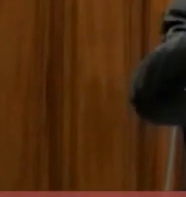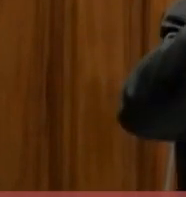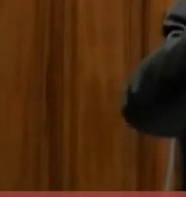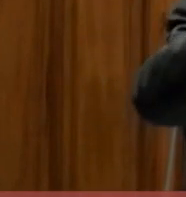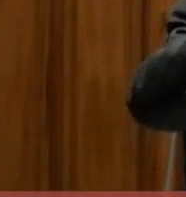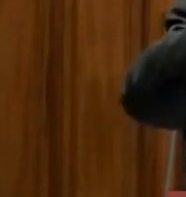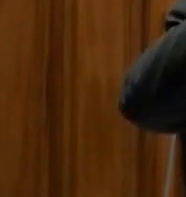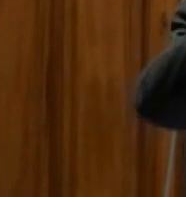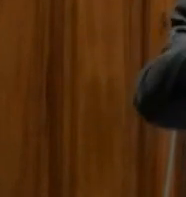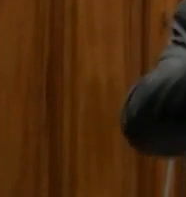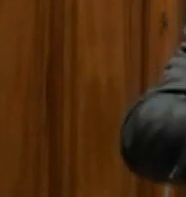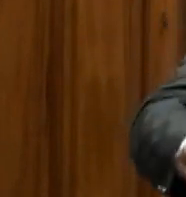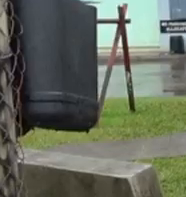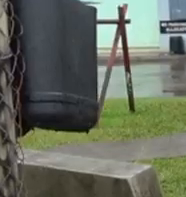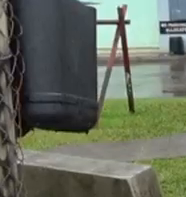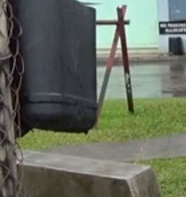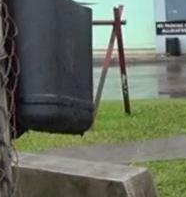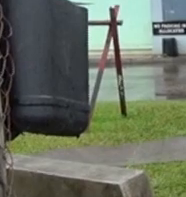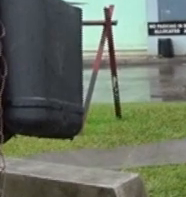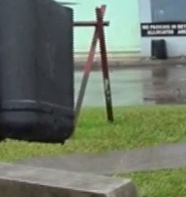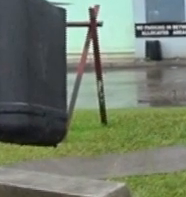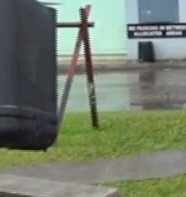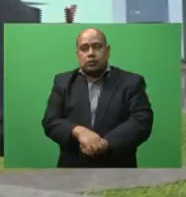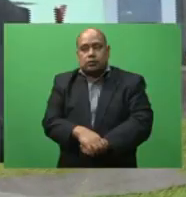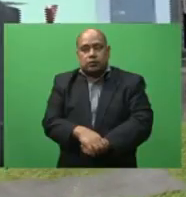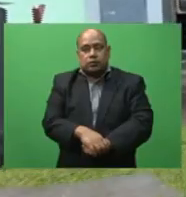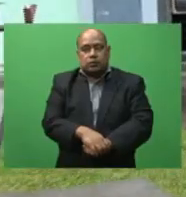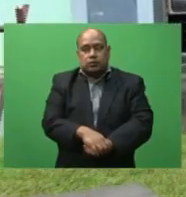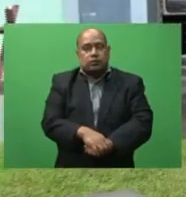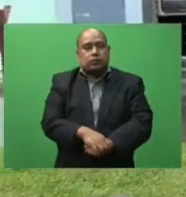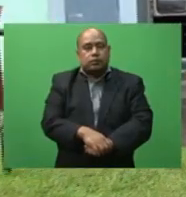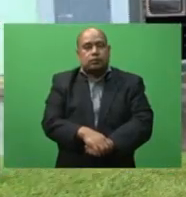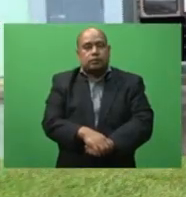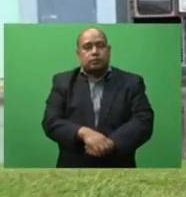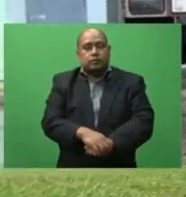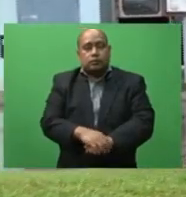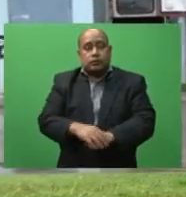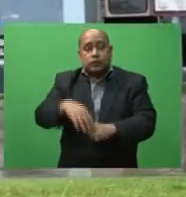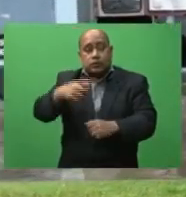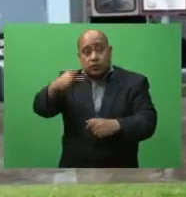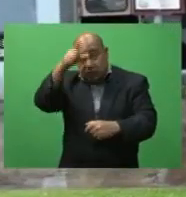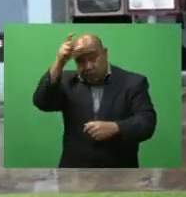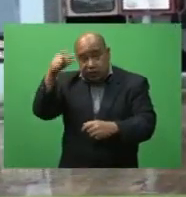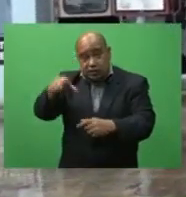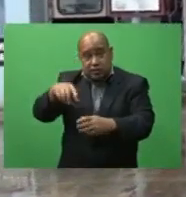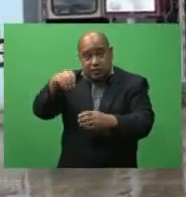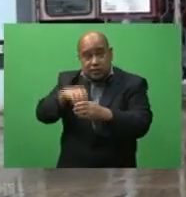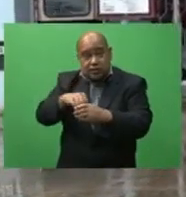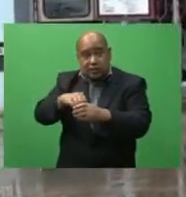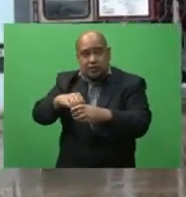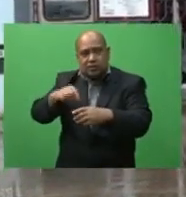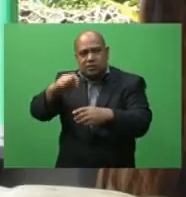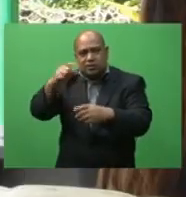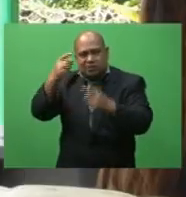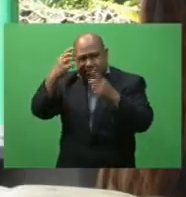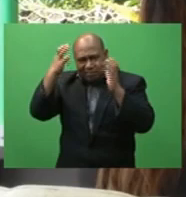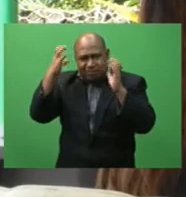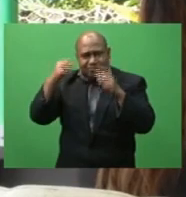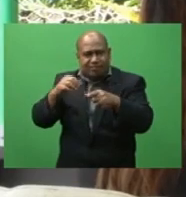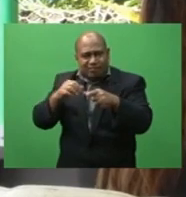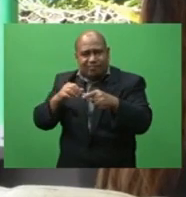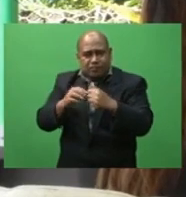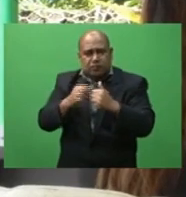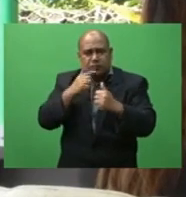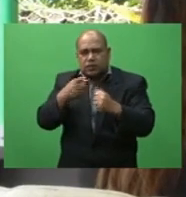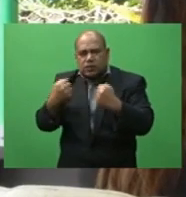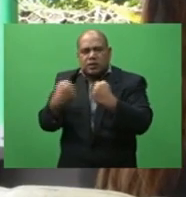of 35% for all civil servants, including the same doctors and nurses and ward assistants that are there fighting the cause. And